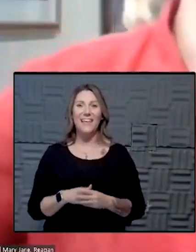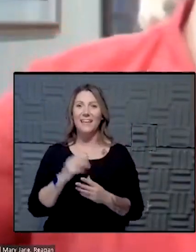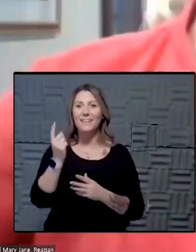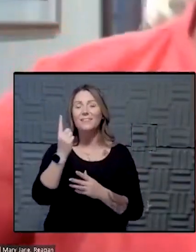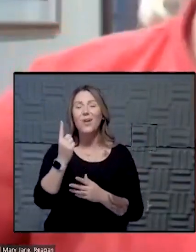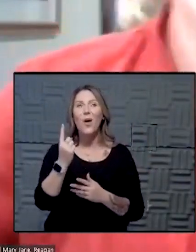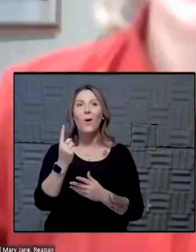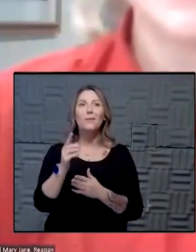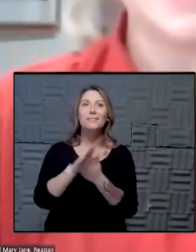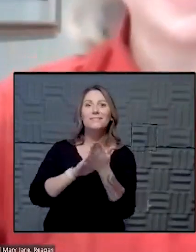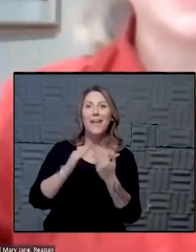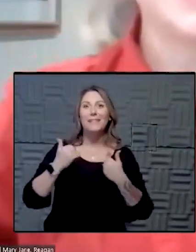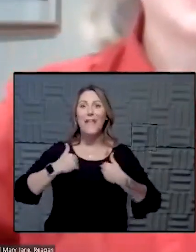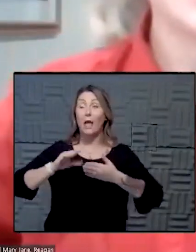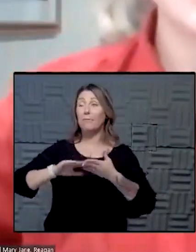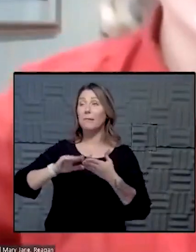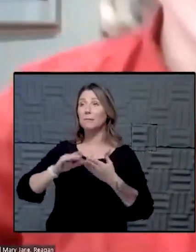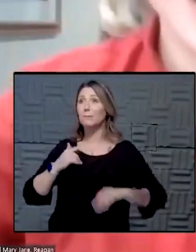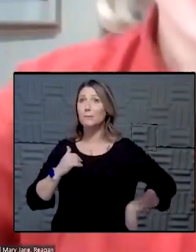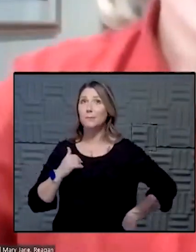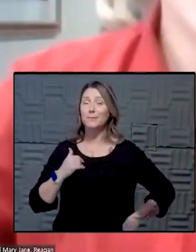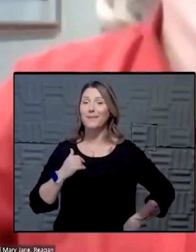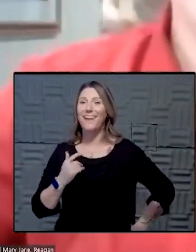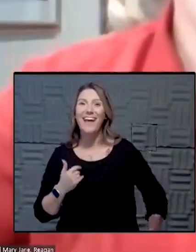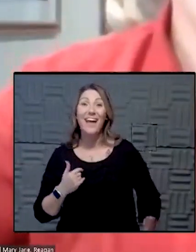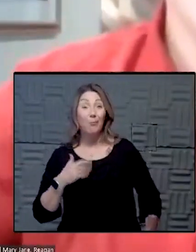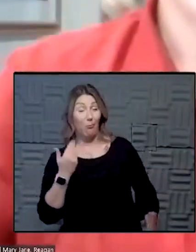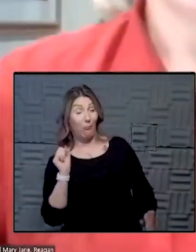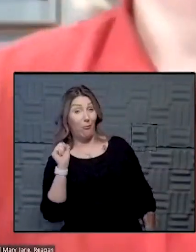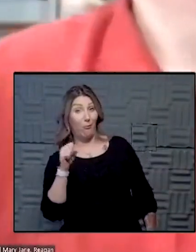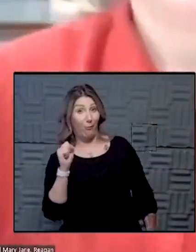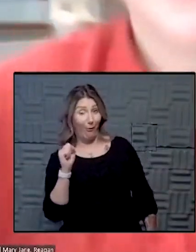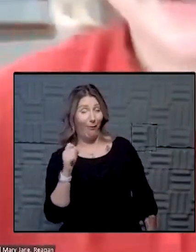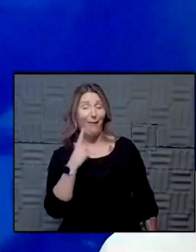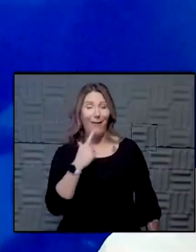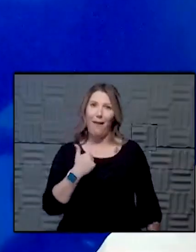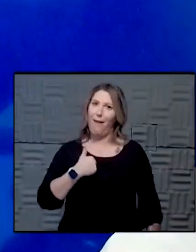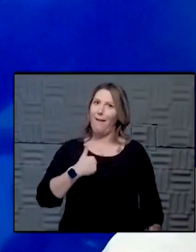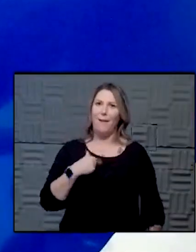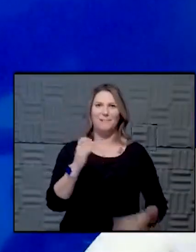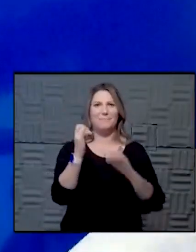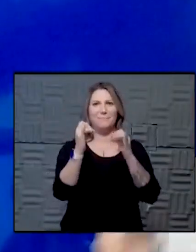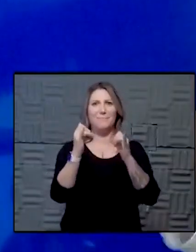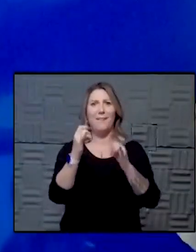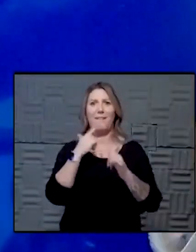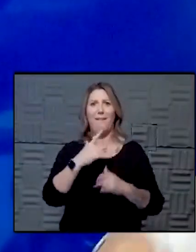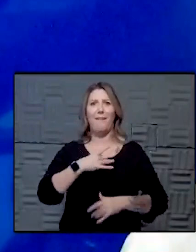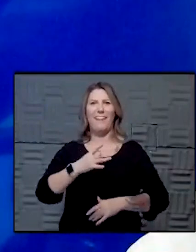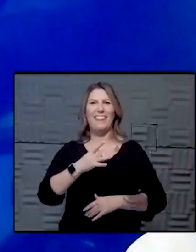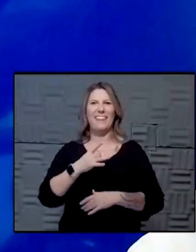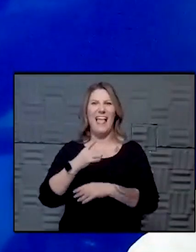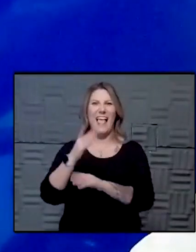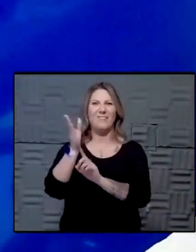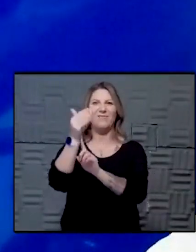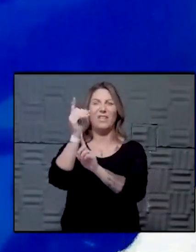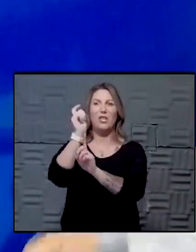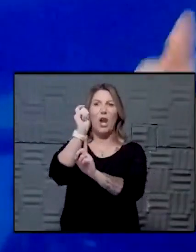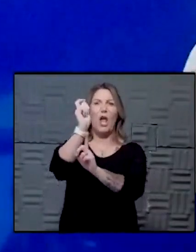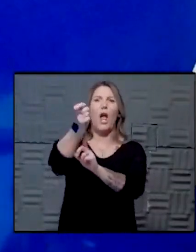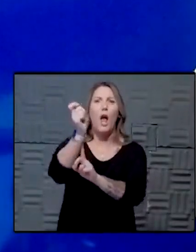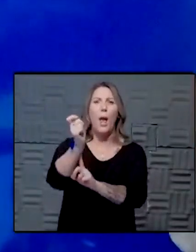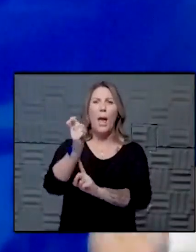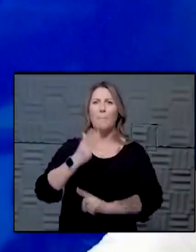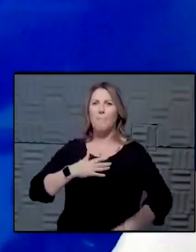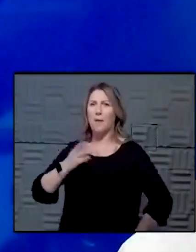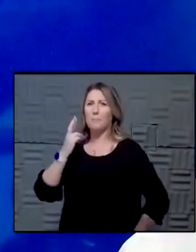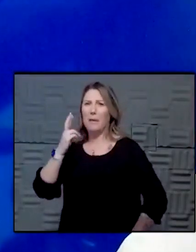to have an excuse. Well, you know, and there you go. I'm all about that. You know, I like to go out fly fish with my buddies, and you know, Bill Linscott, I don't